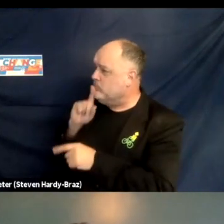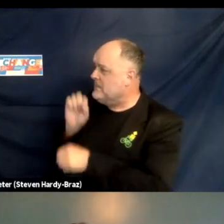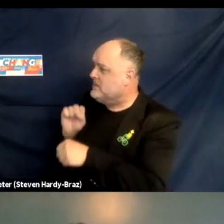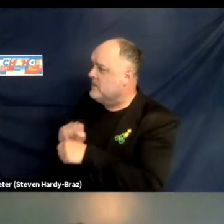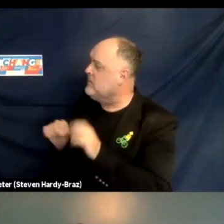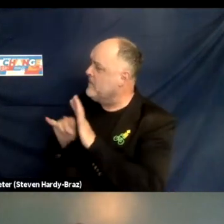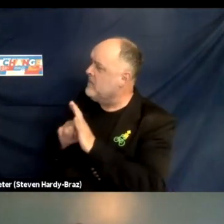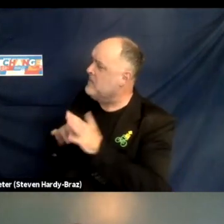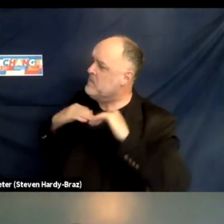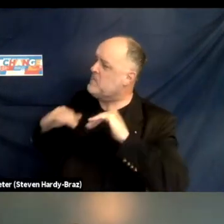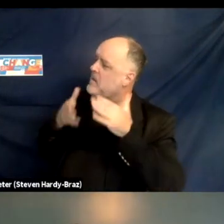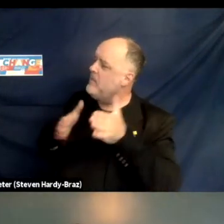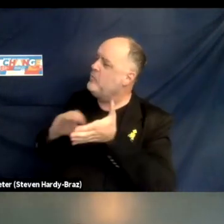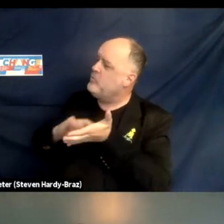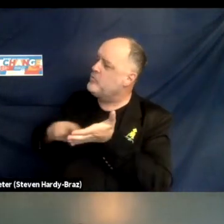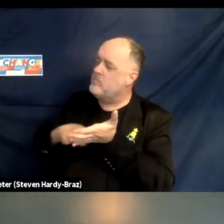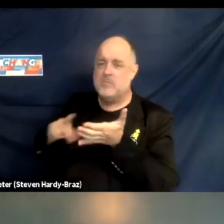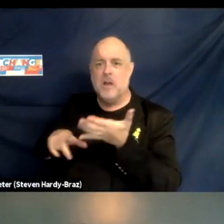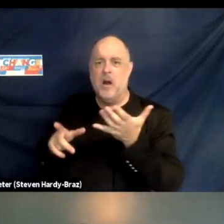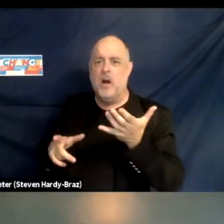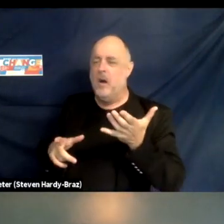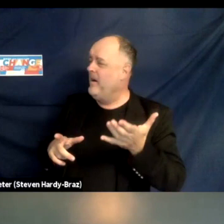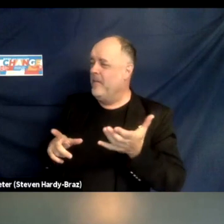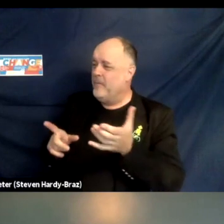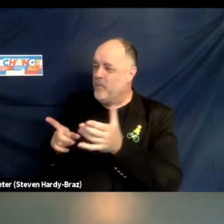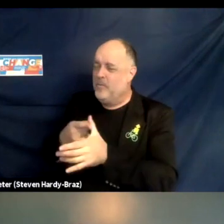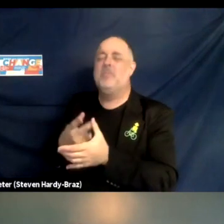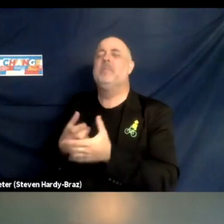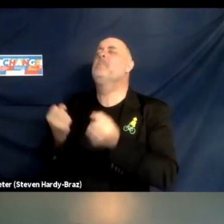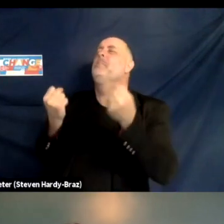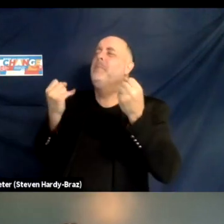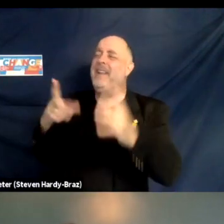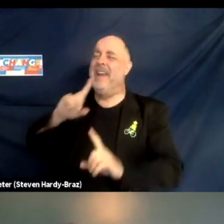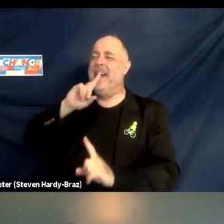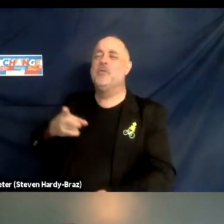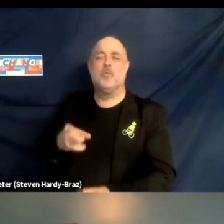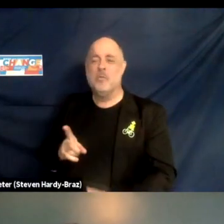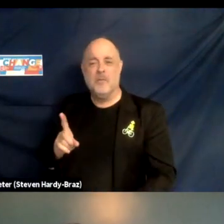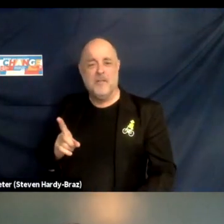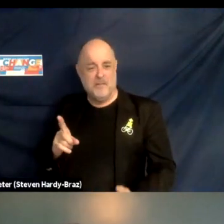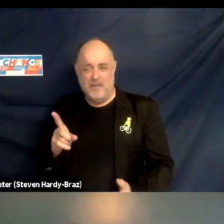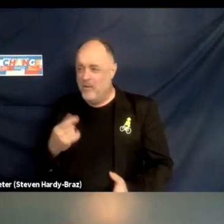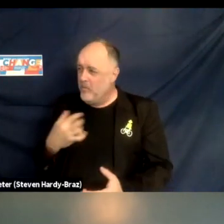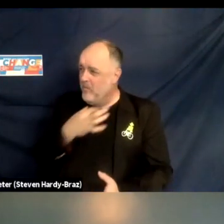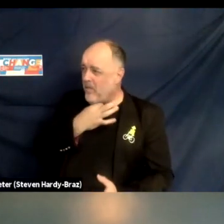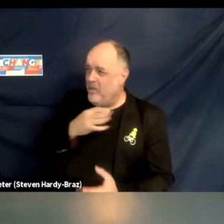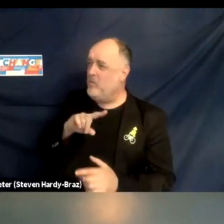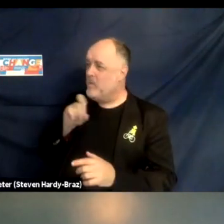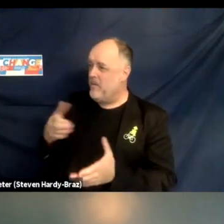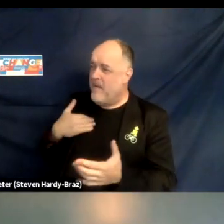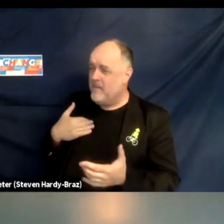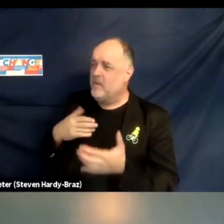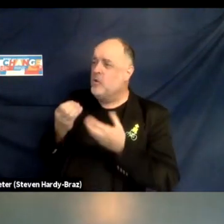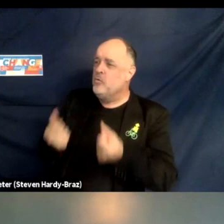do first and foremost, because as I stated, I believe that many of the answers to our questions, the solutions